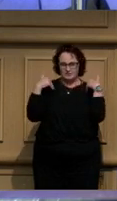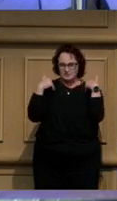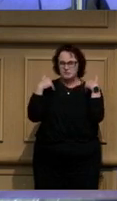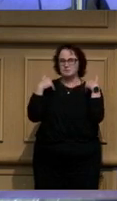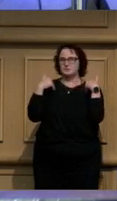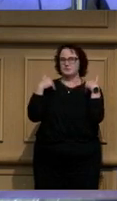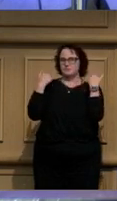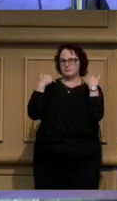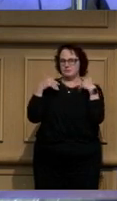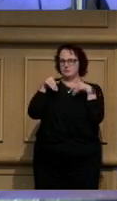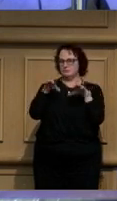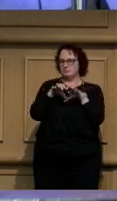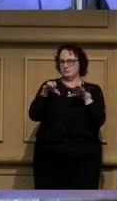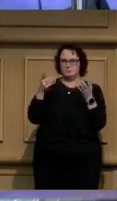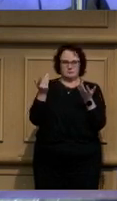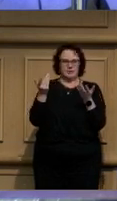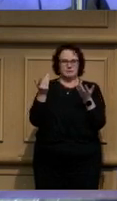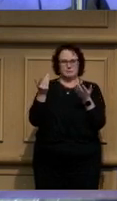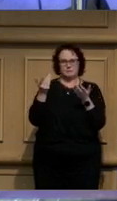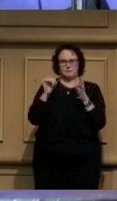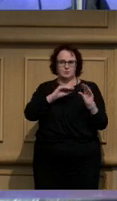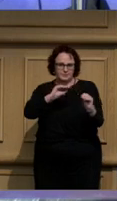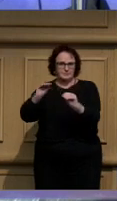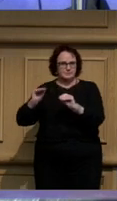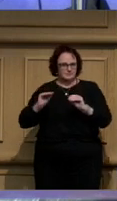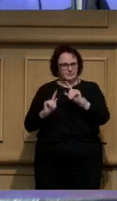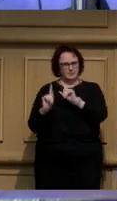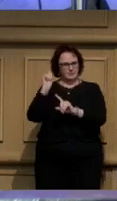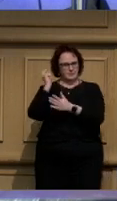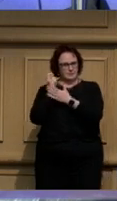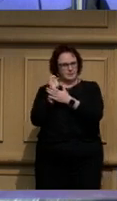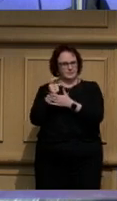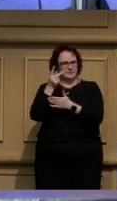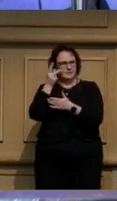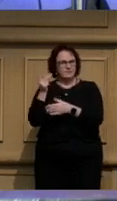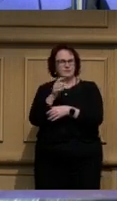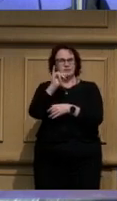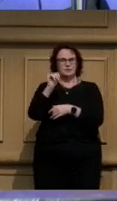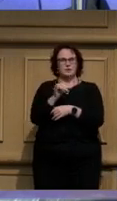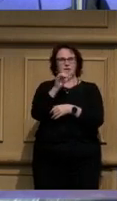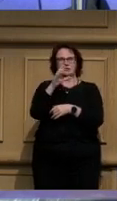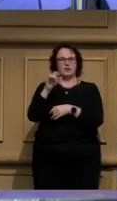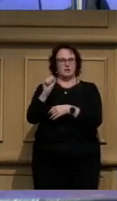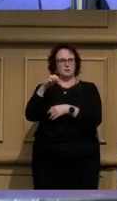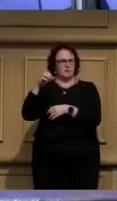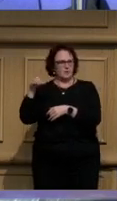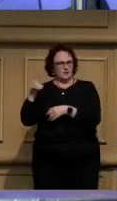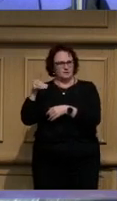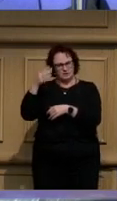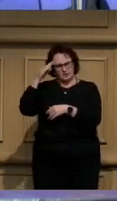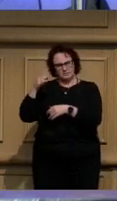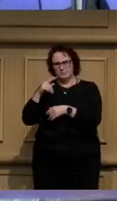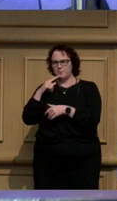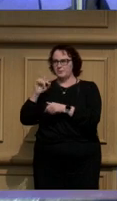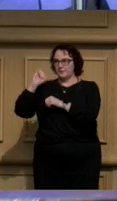blue veils for a Saints Day. You know, so it really was De Valera and John Charles McQuaid's Ireland. So if you look at us now